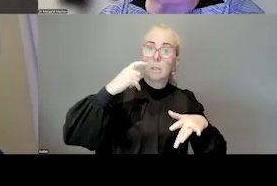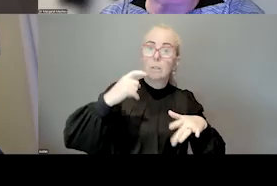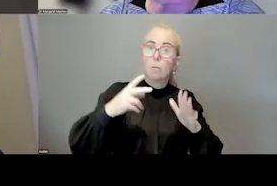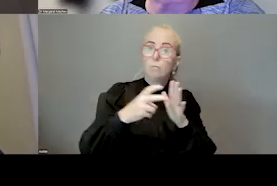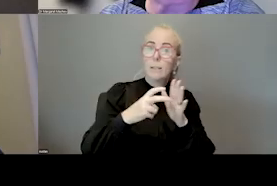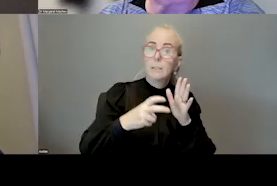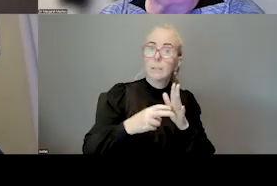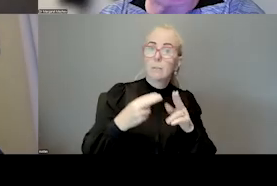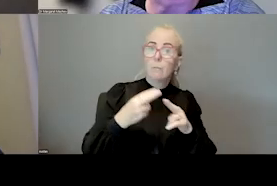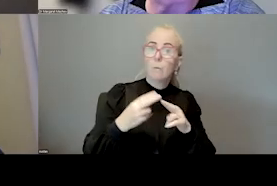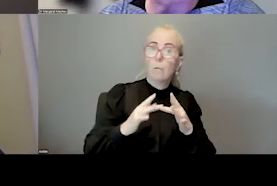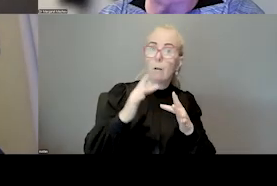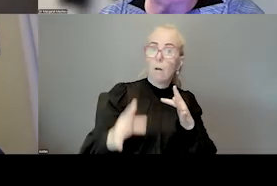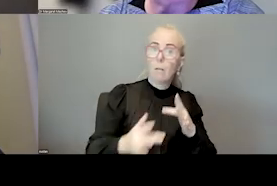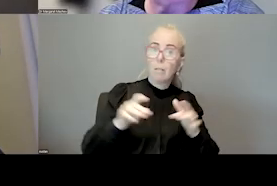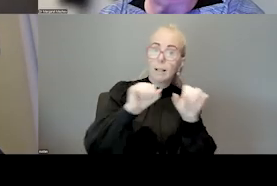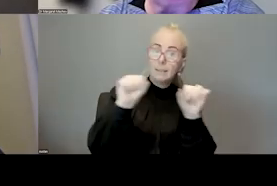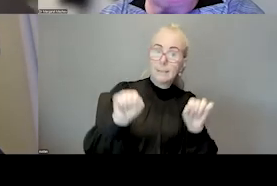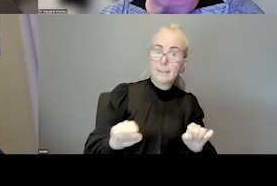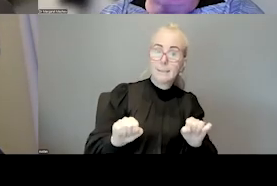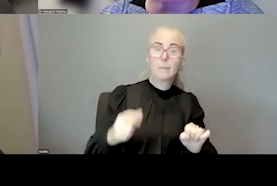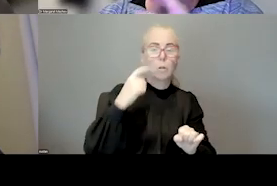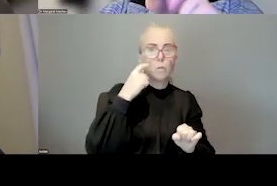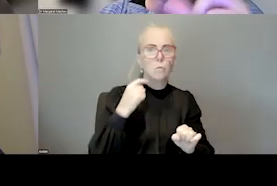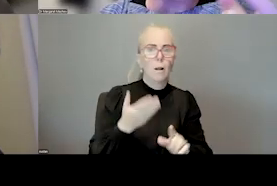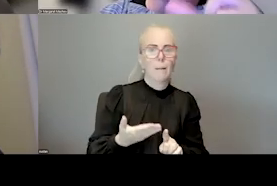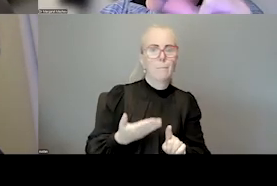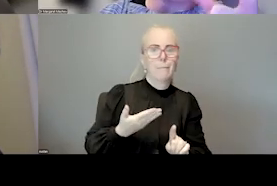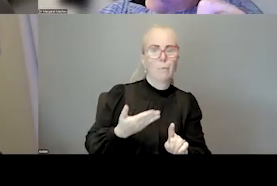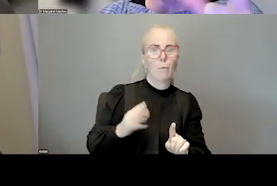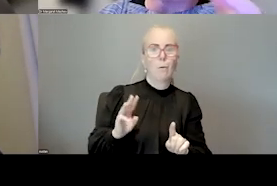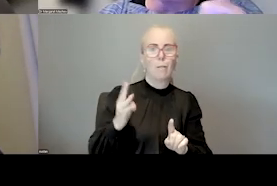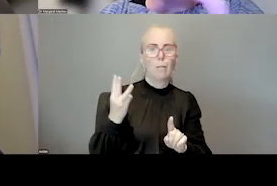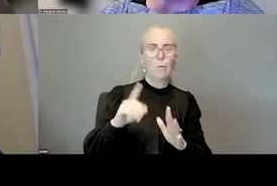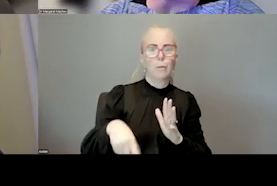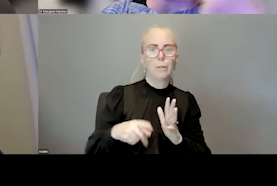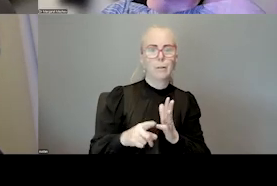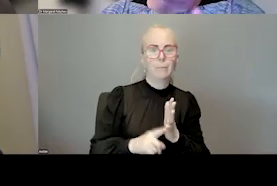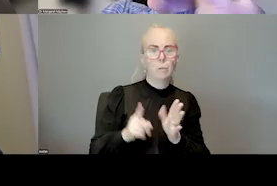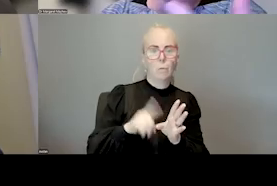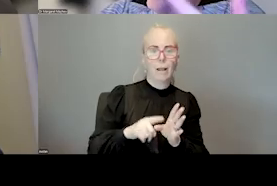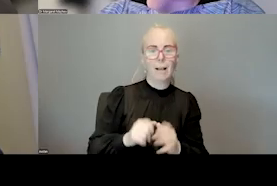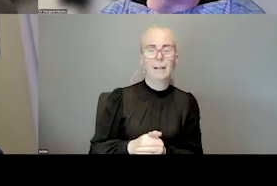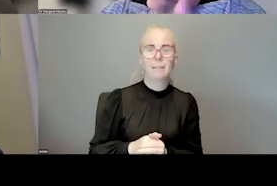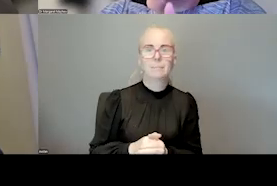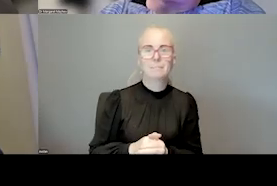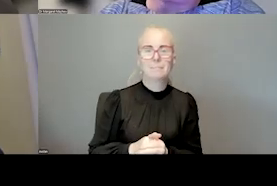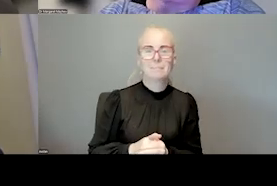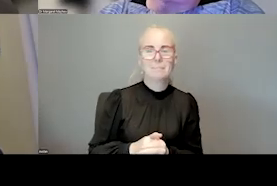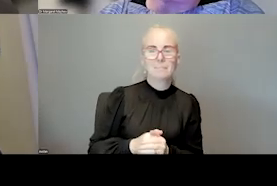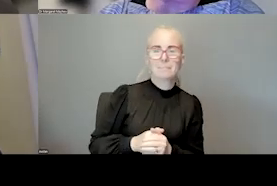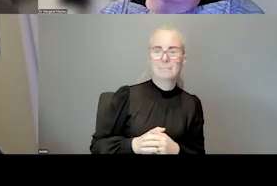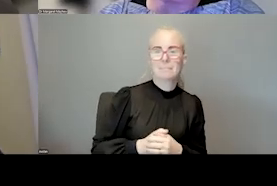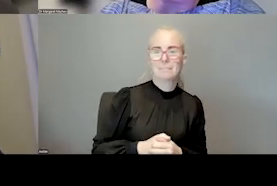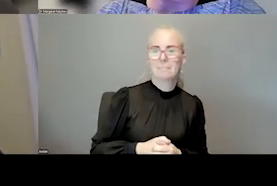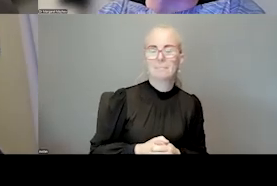by Thursday, the 3rd of July. yeah, Does that sound fair enough? And that yes, gives the back end people enough time to make sure that you're on